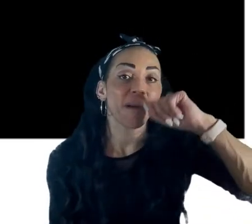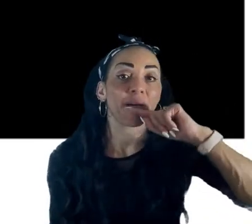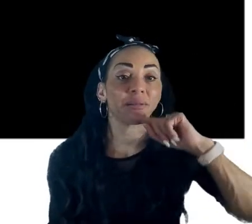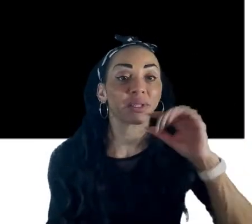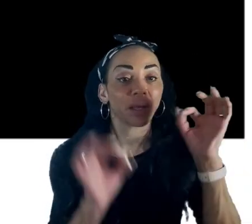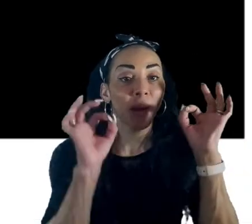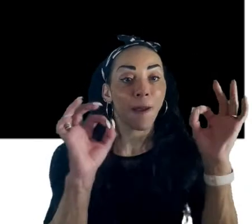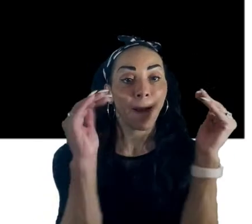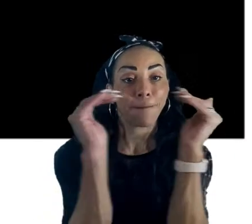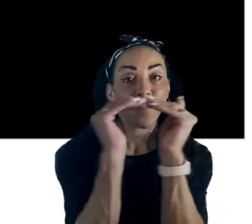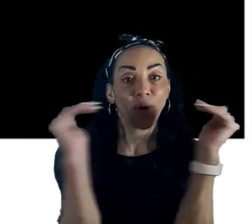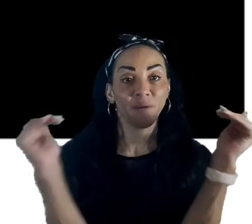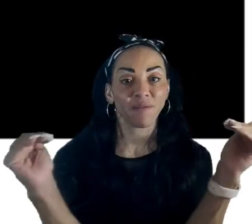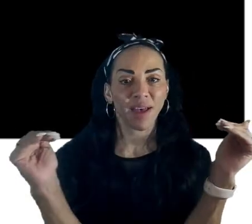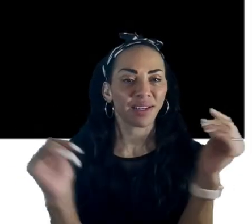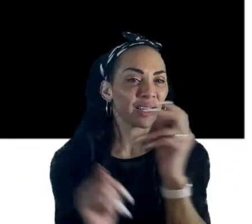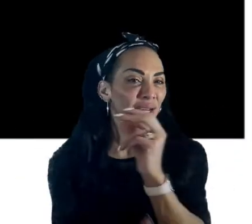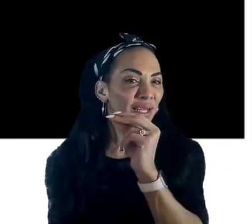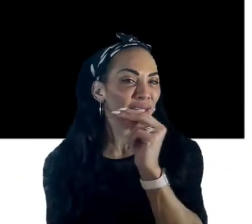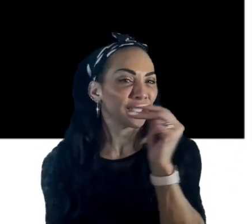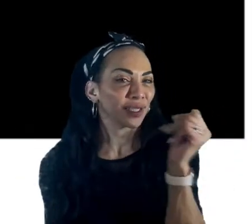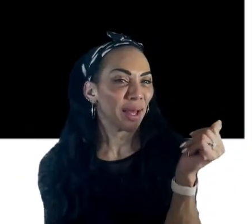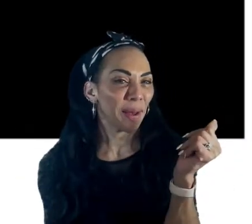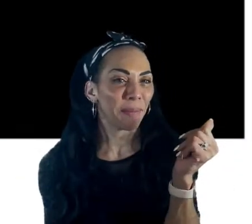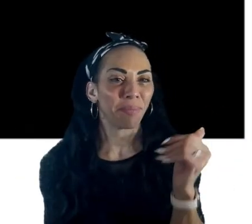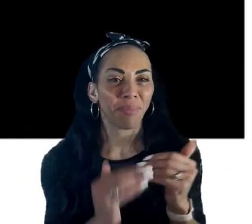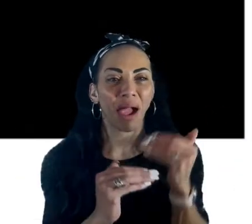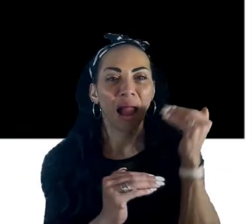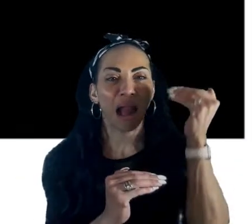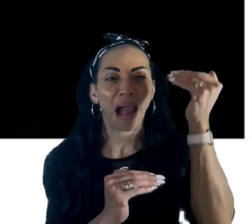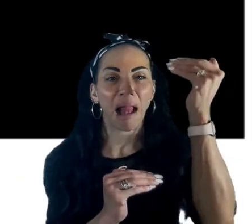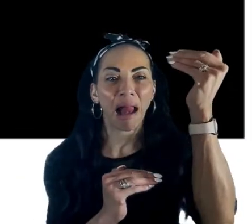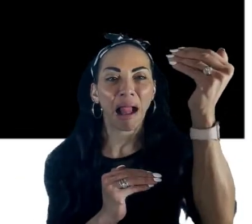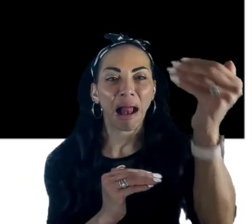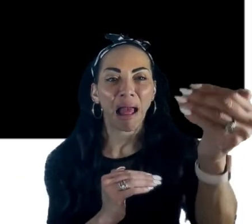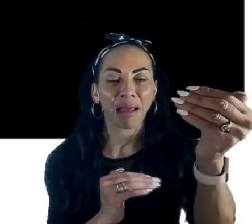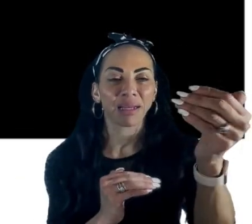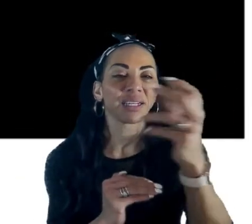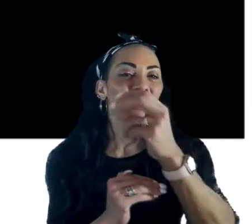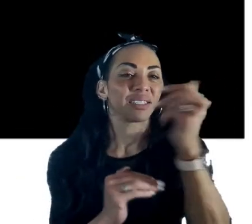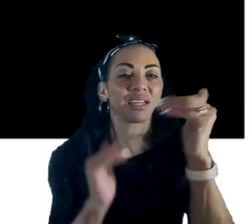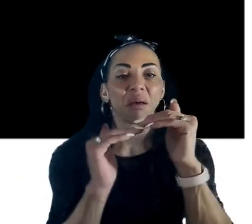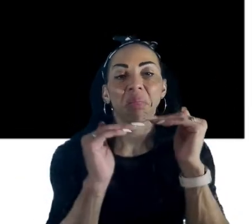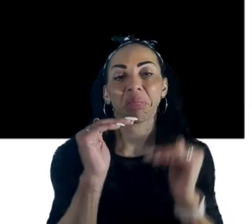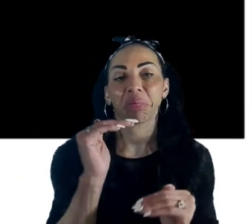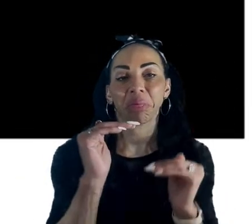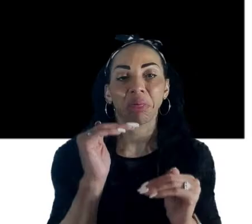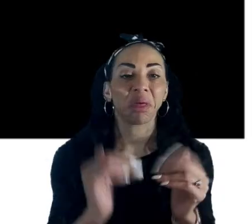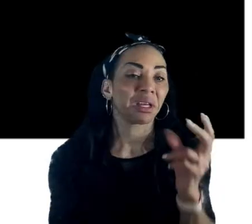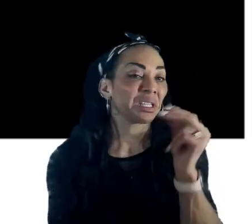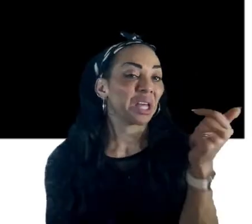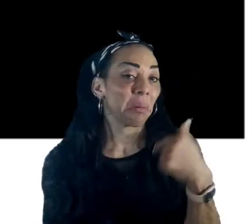some overestimate. Another one, I'm happy to be what anyone wants me to be.